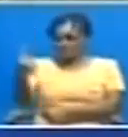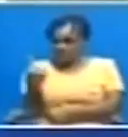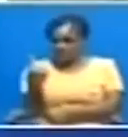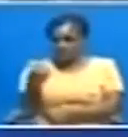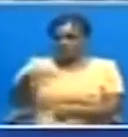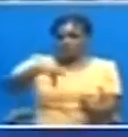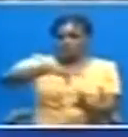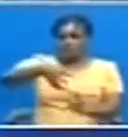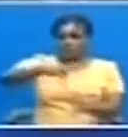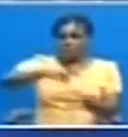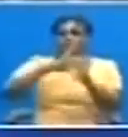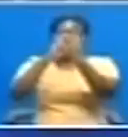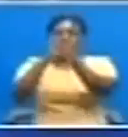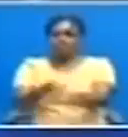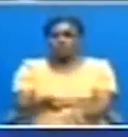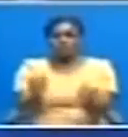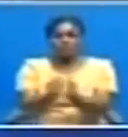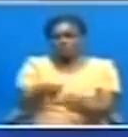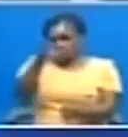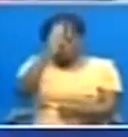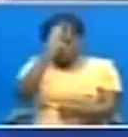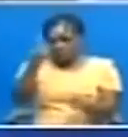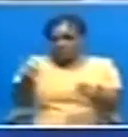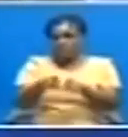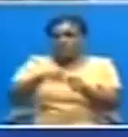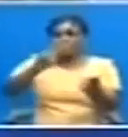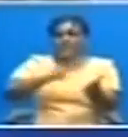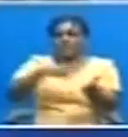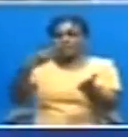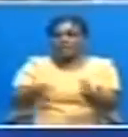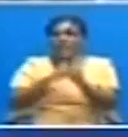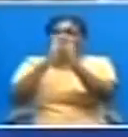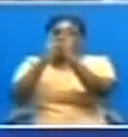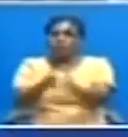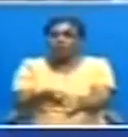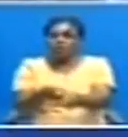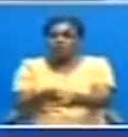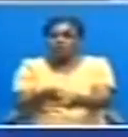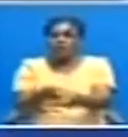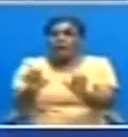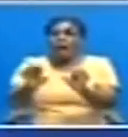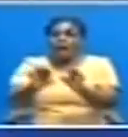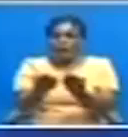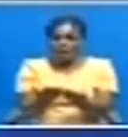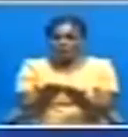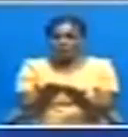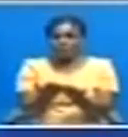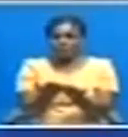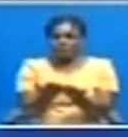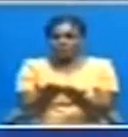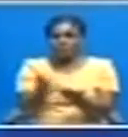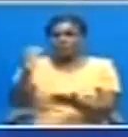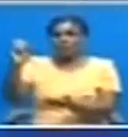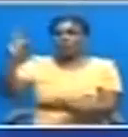was the conflicting reports by the police officers, then the failure by the police to record the circumstances behind the incident on the occurrence